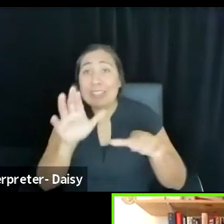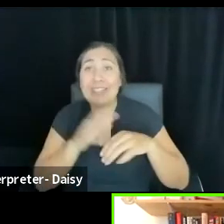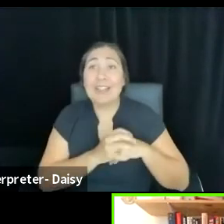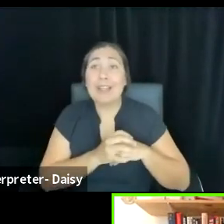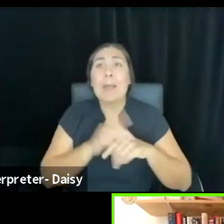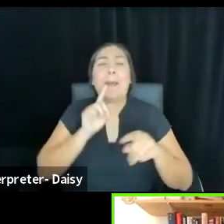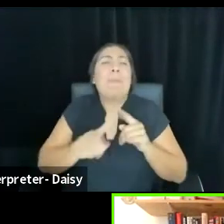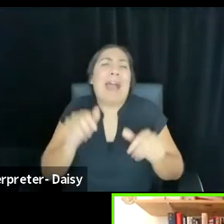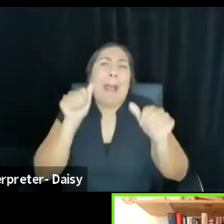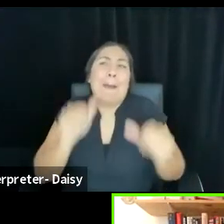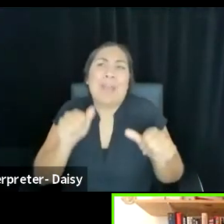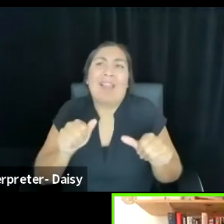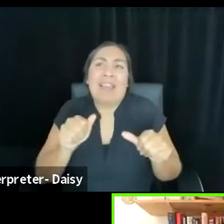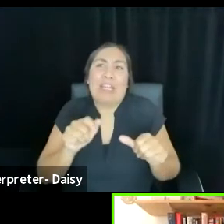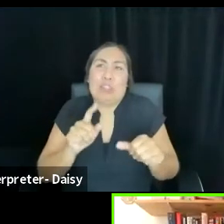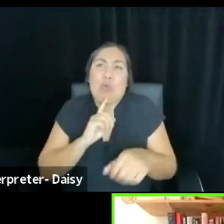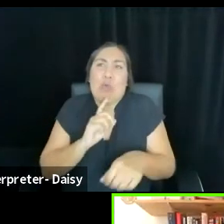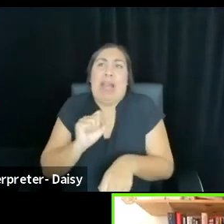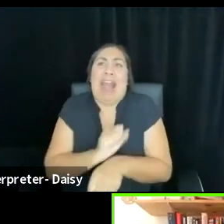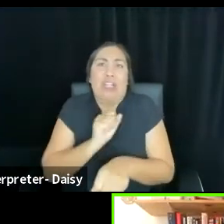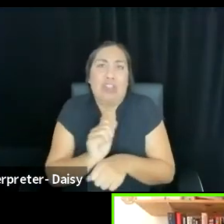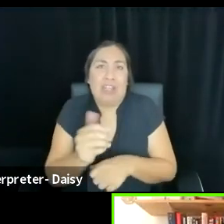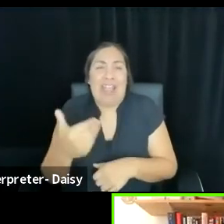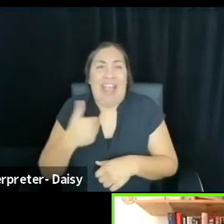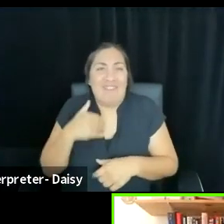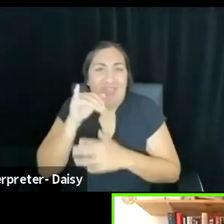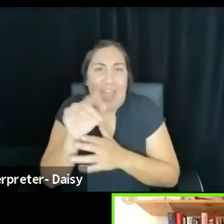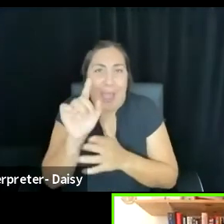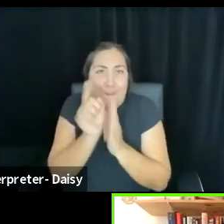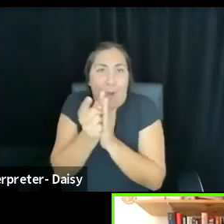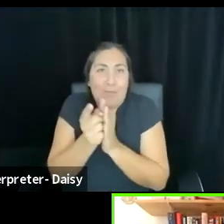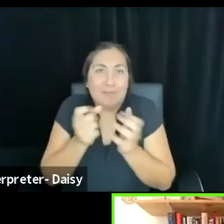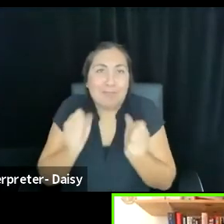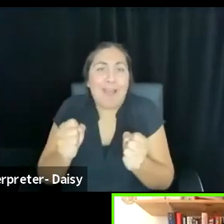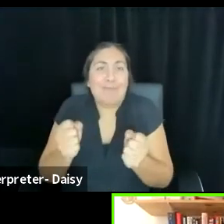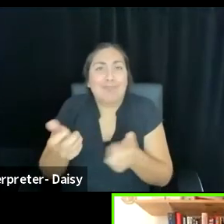the theater, is we're hungry for connection. We're hungry to be